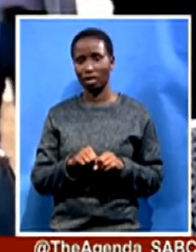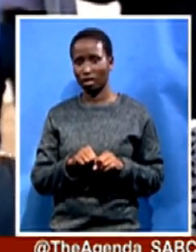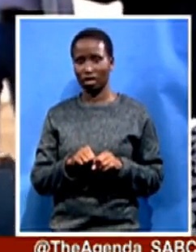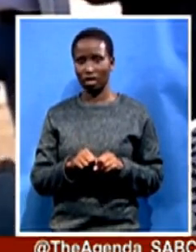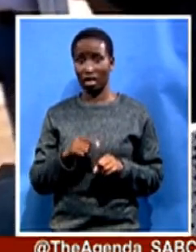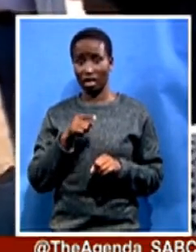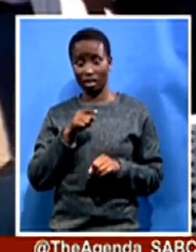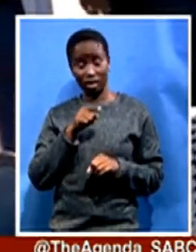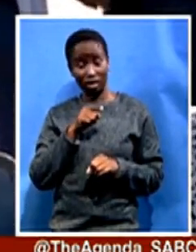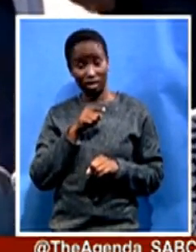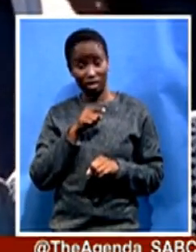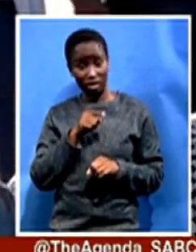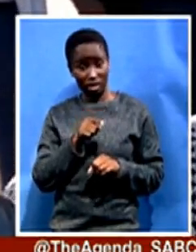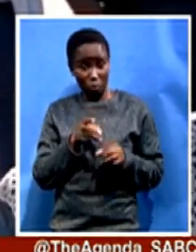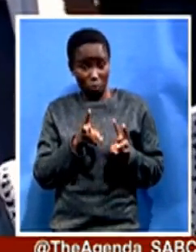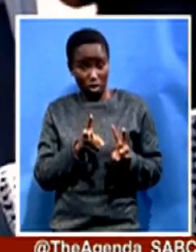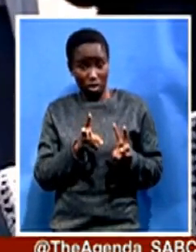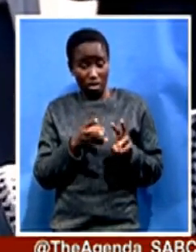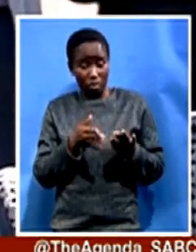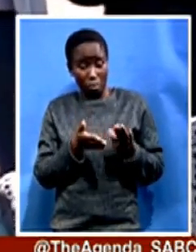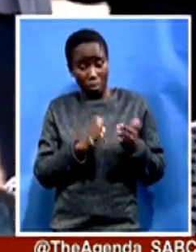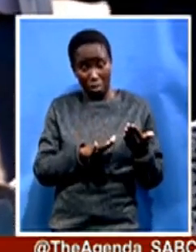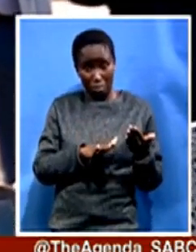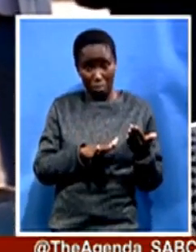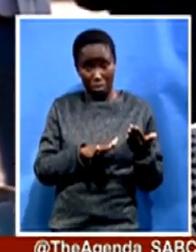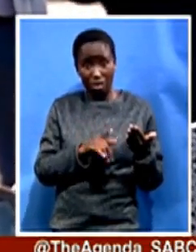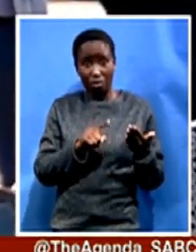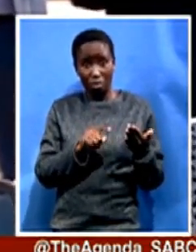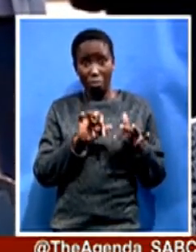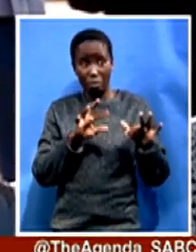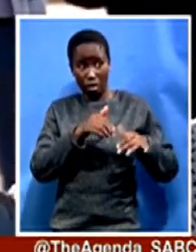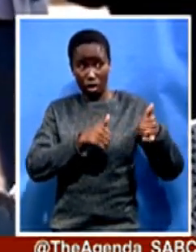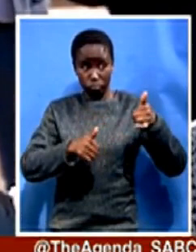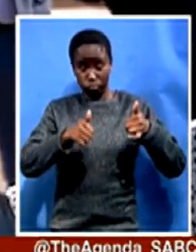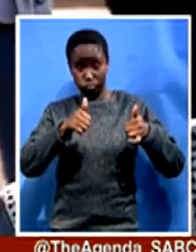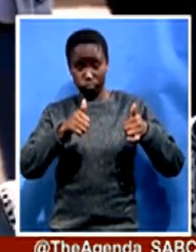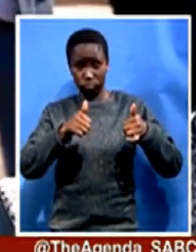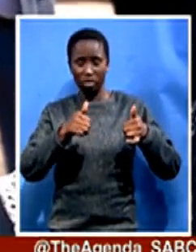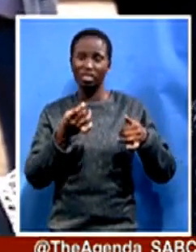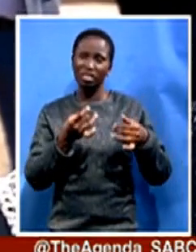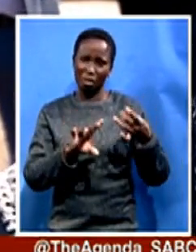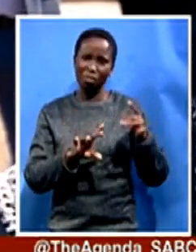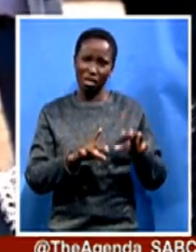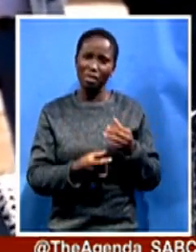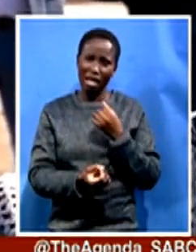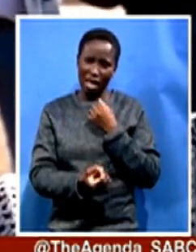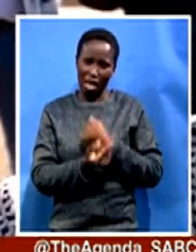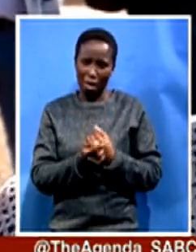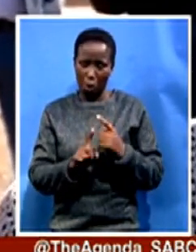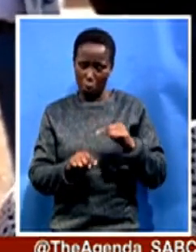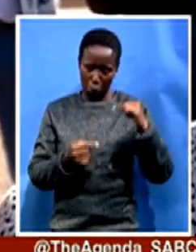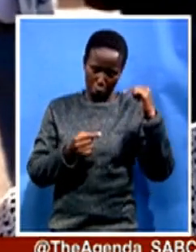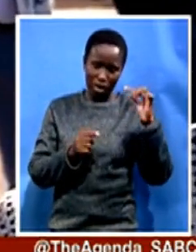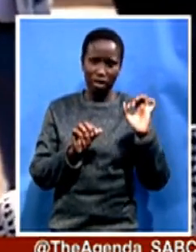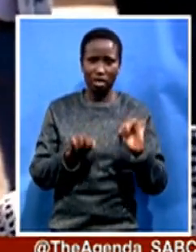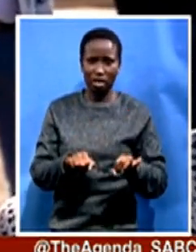departures of senior people sometimes create tensions, but we are hoping that they will